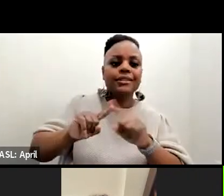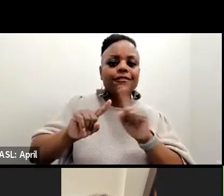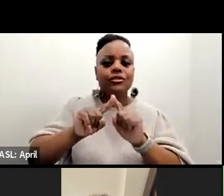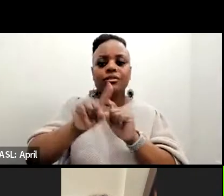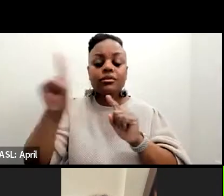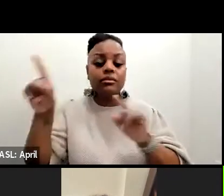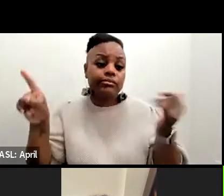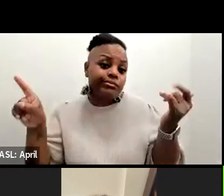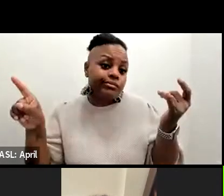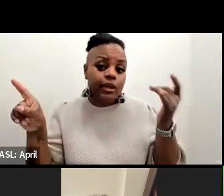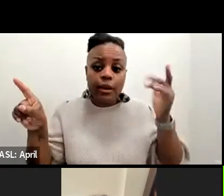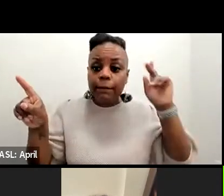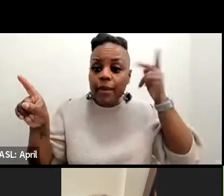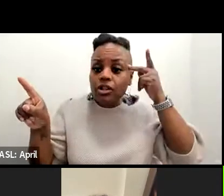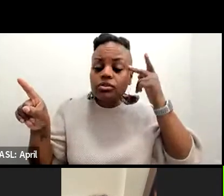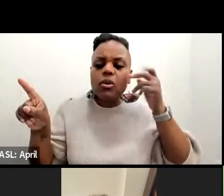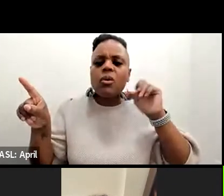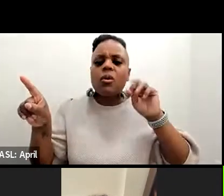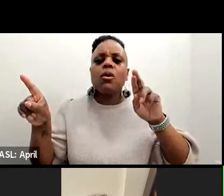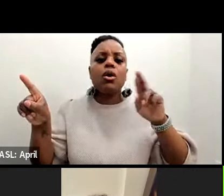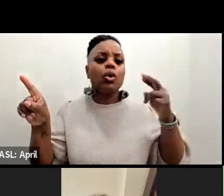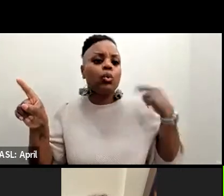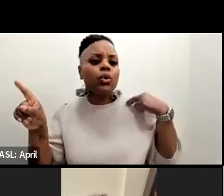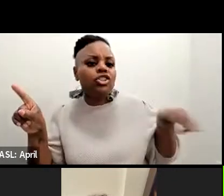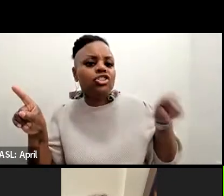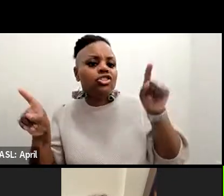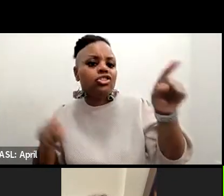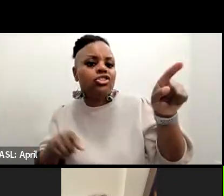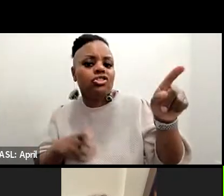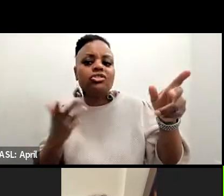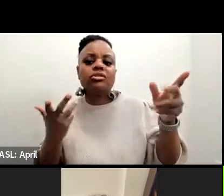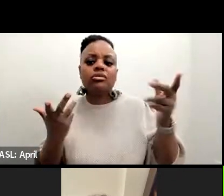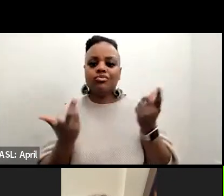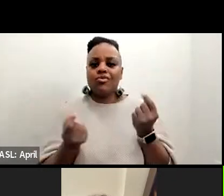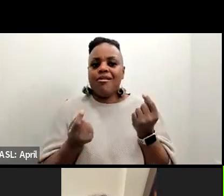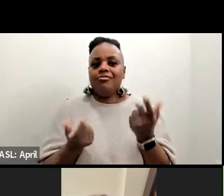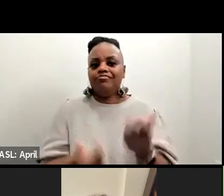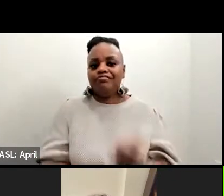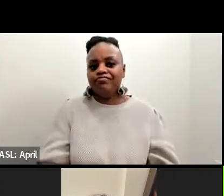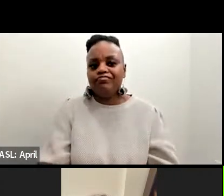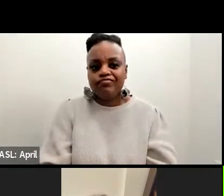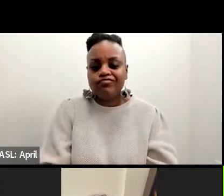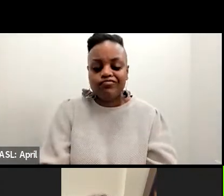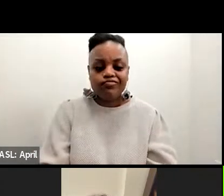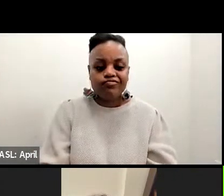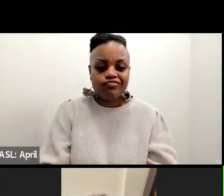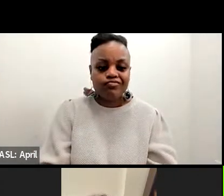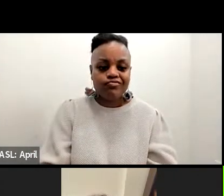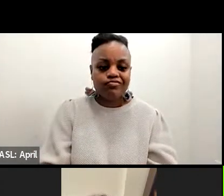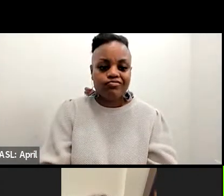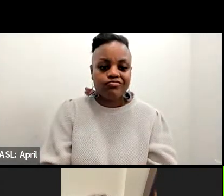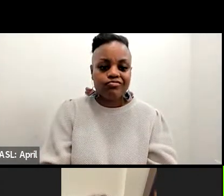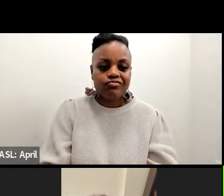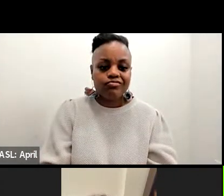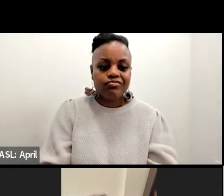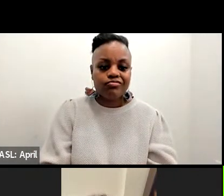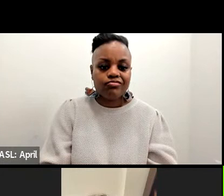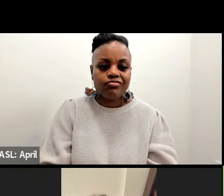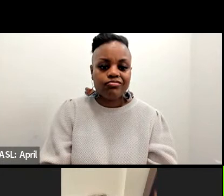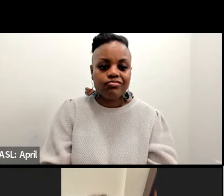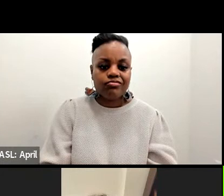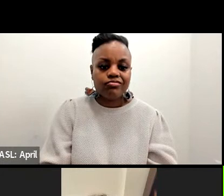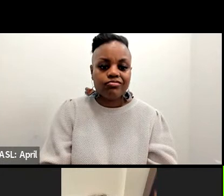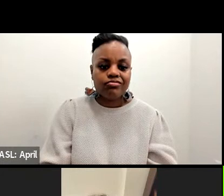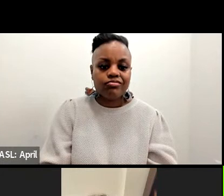religiously. On the question, and I also want to reiterate what Noha had said about